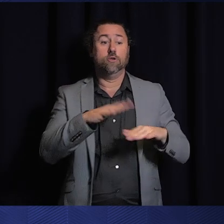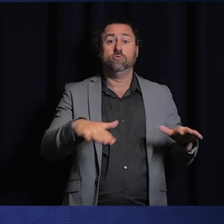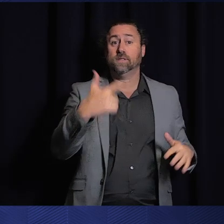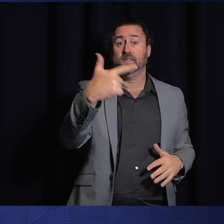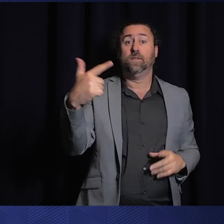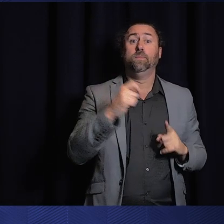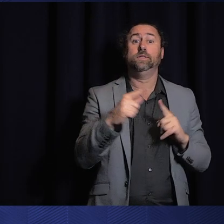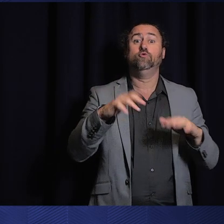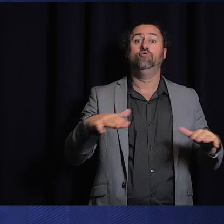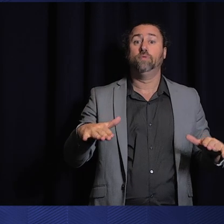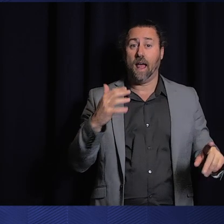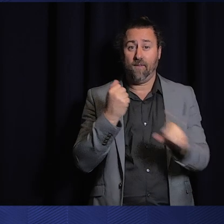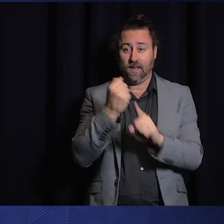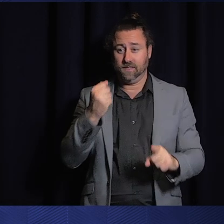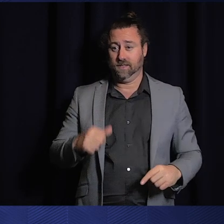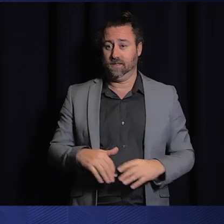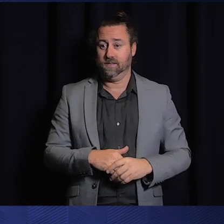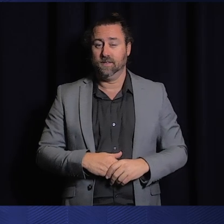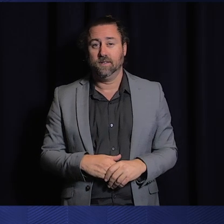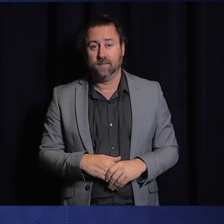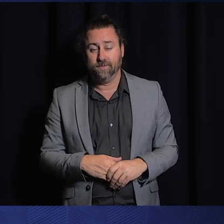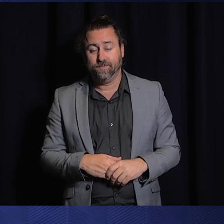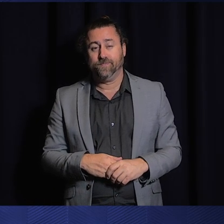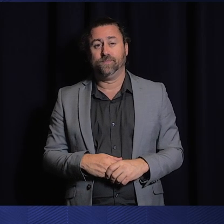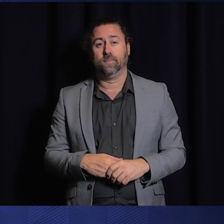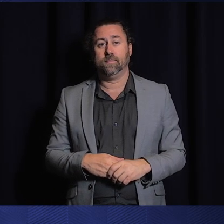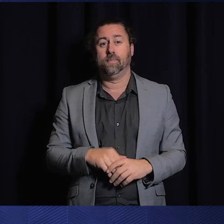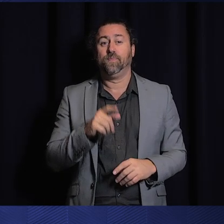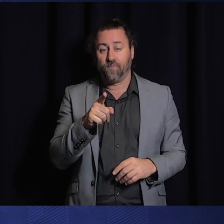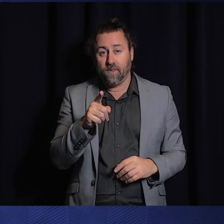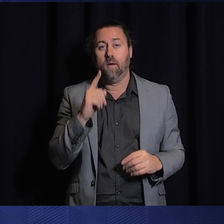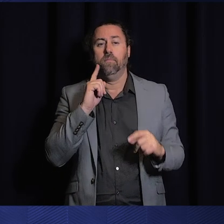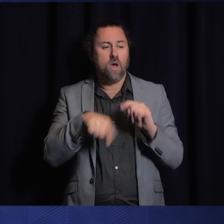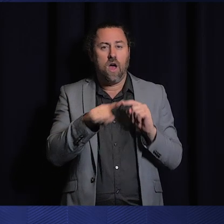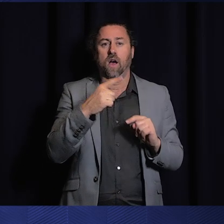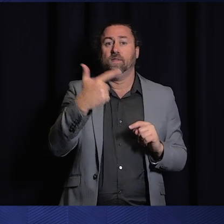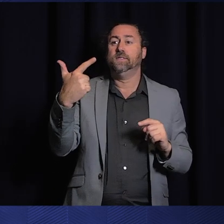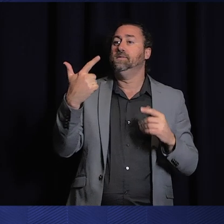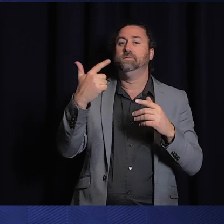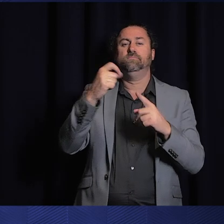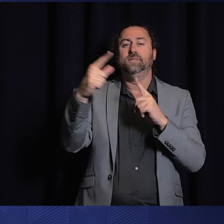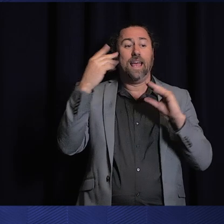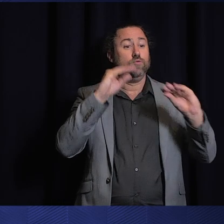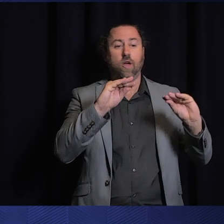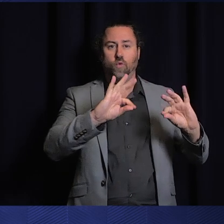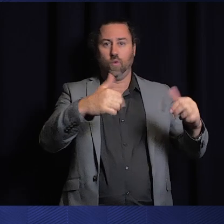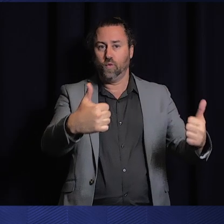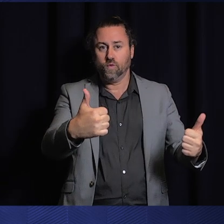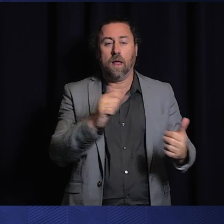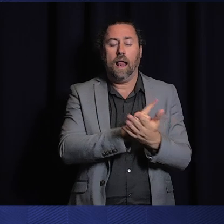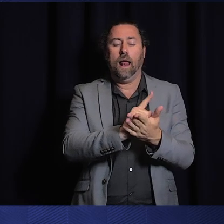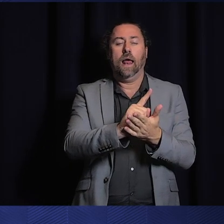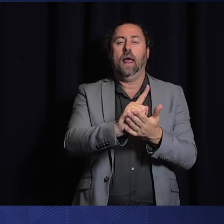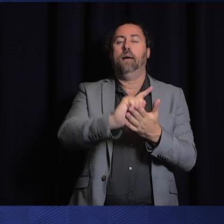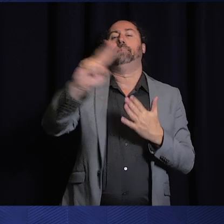education. Now, of course, after some time, most of these people managed to find another job and the children went back to school. But